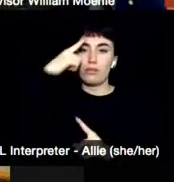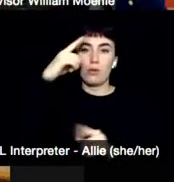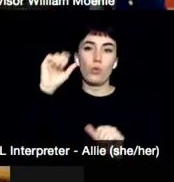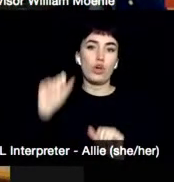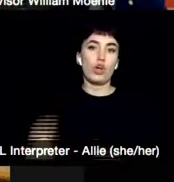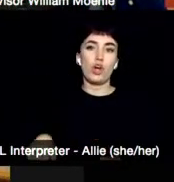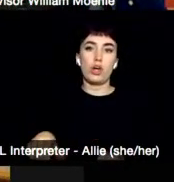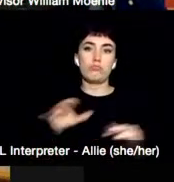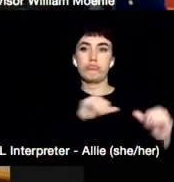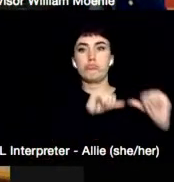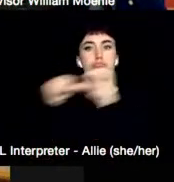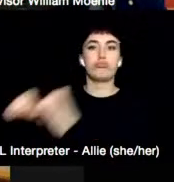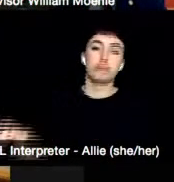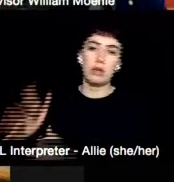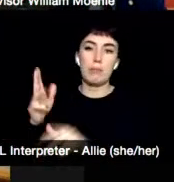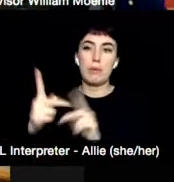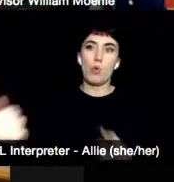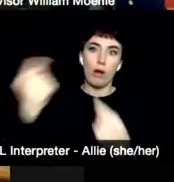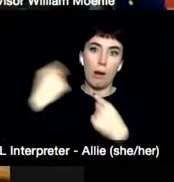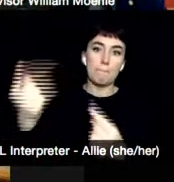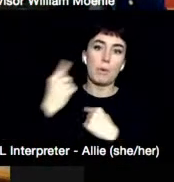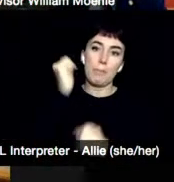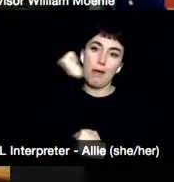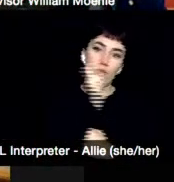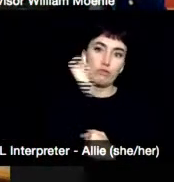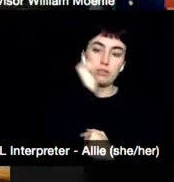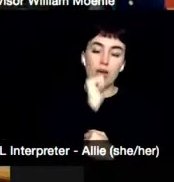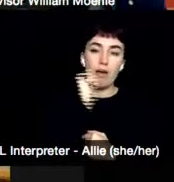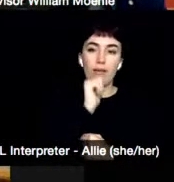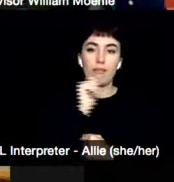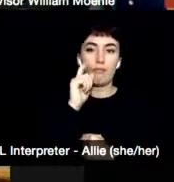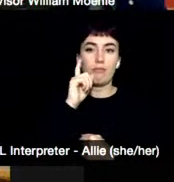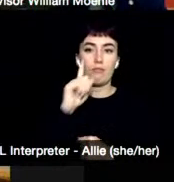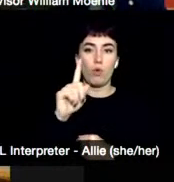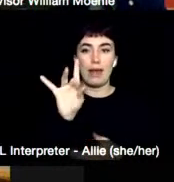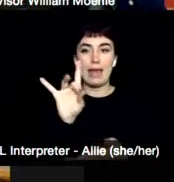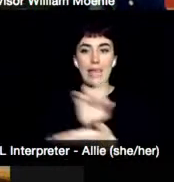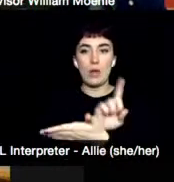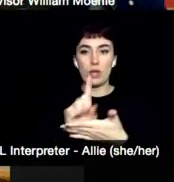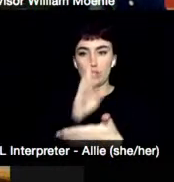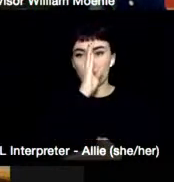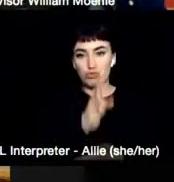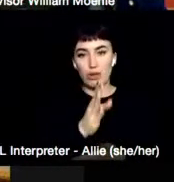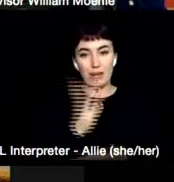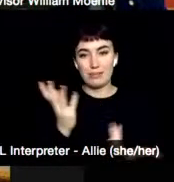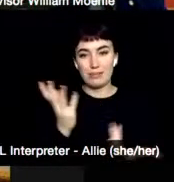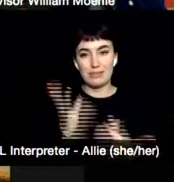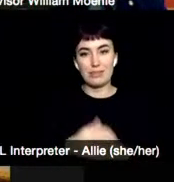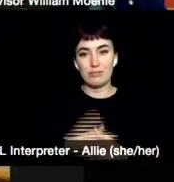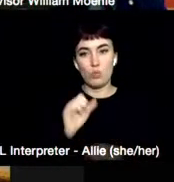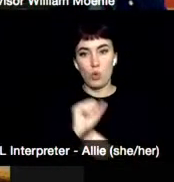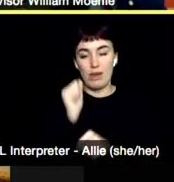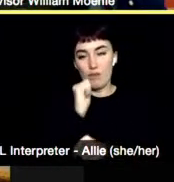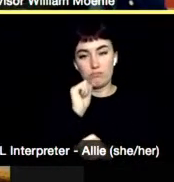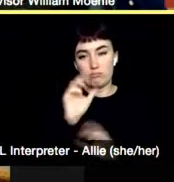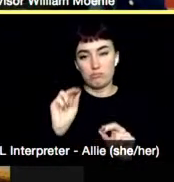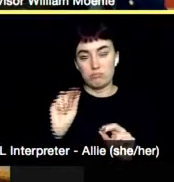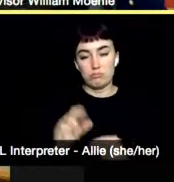able to get people to come in, for 8 weeks straight, working every day.